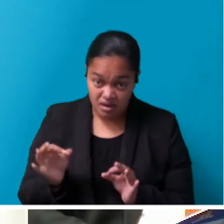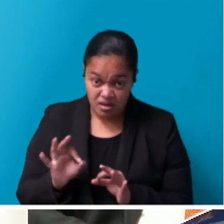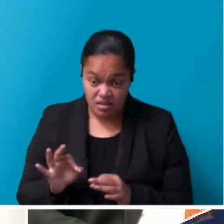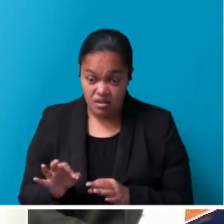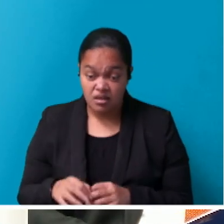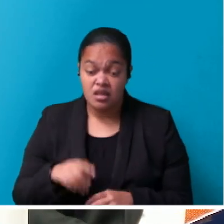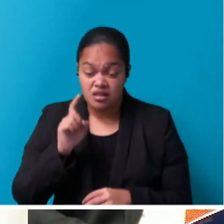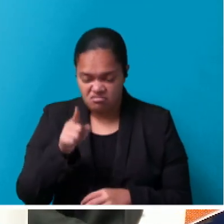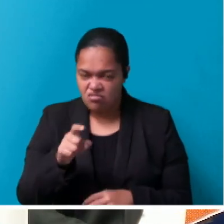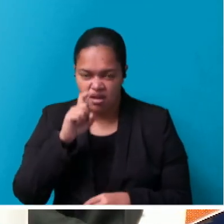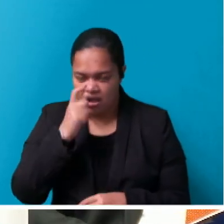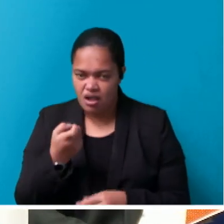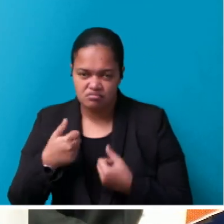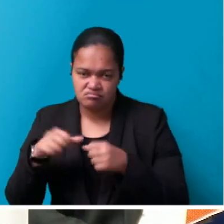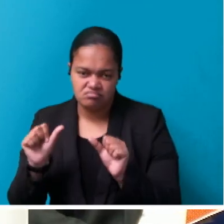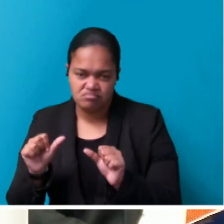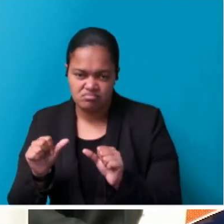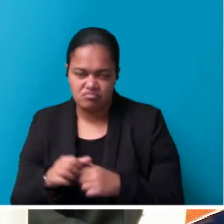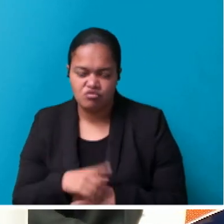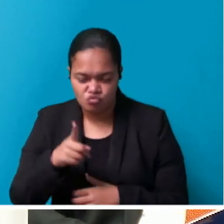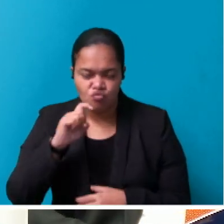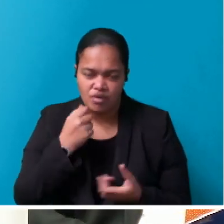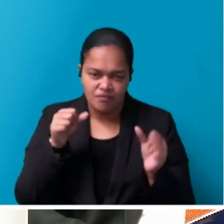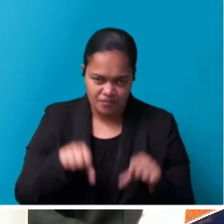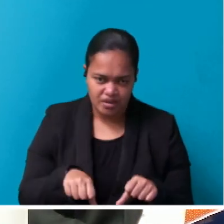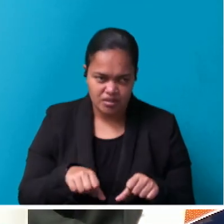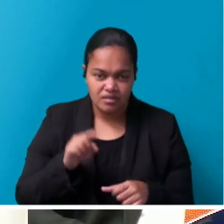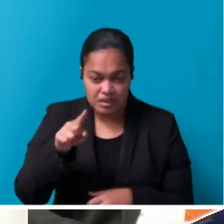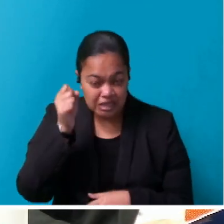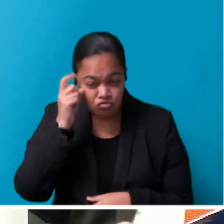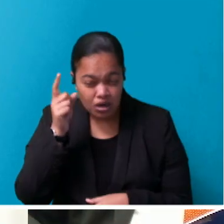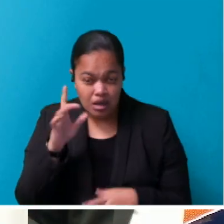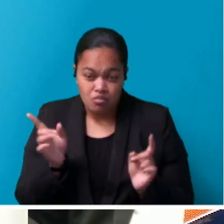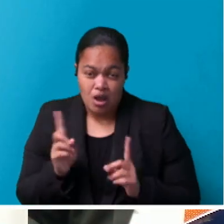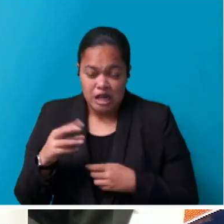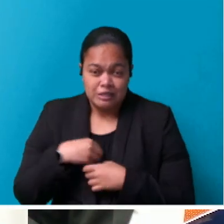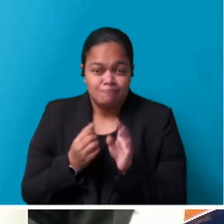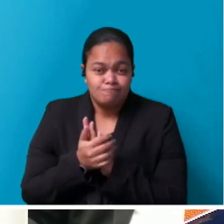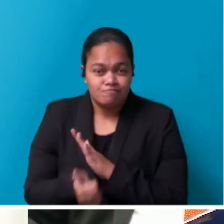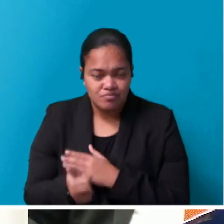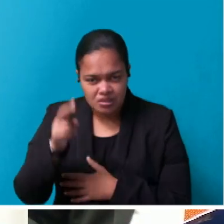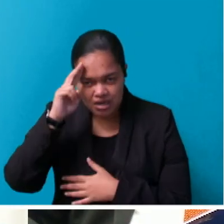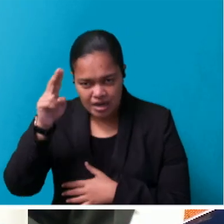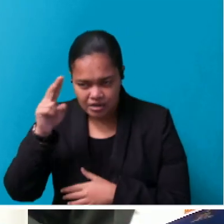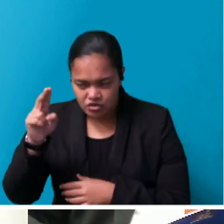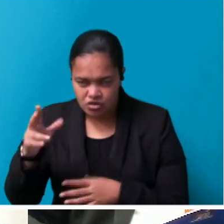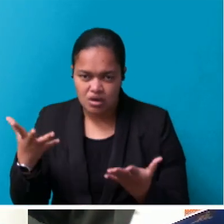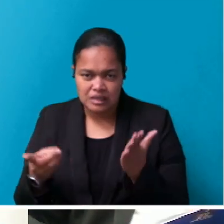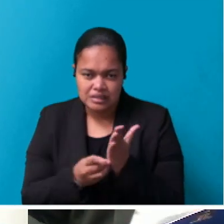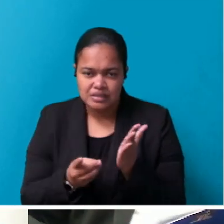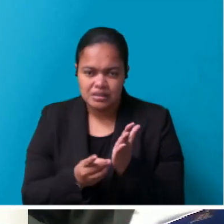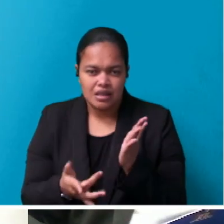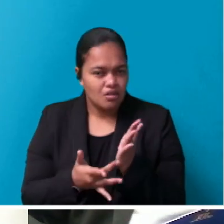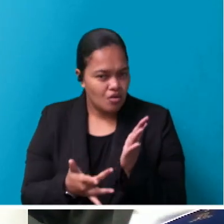fail. Honorable Speaker, to realize the potential as a nation where digital